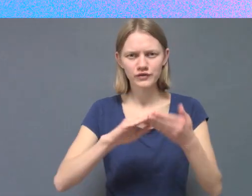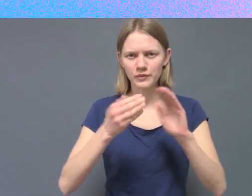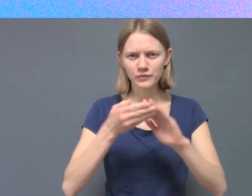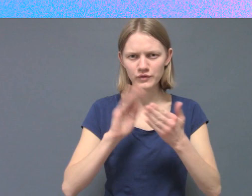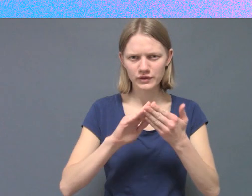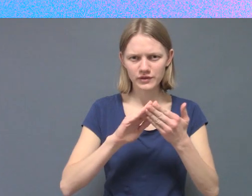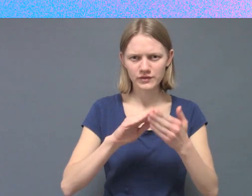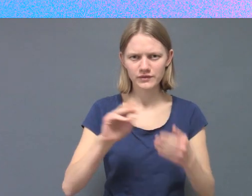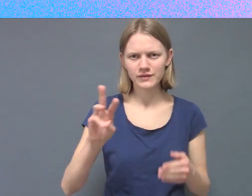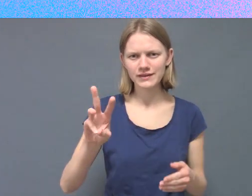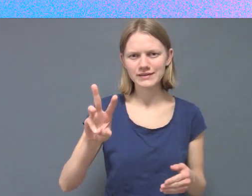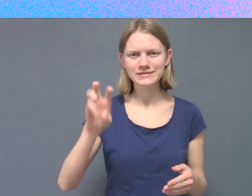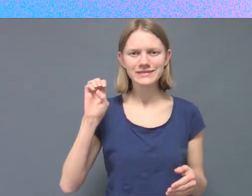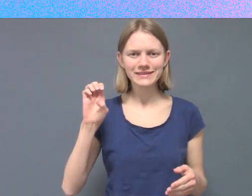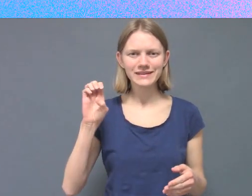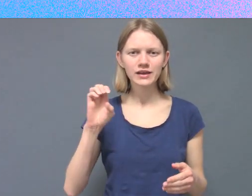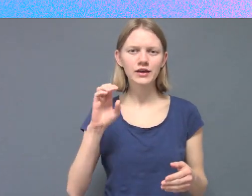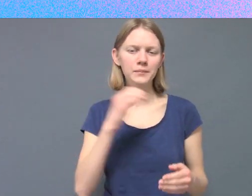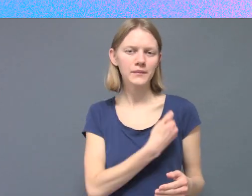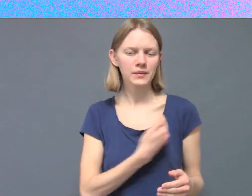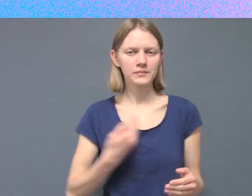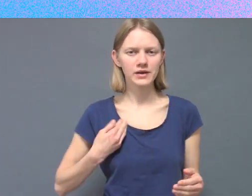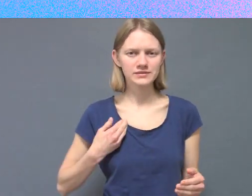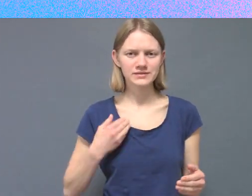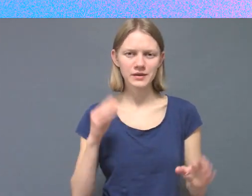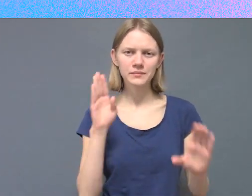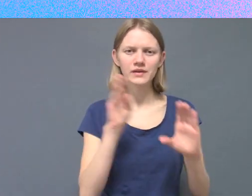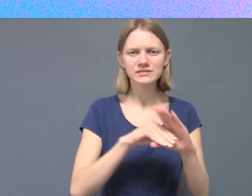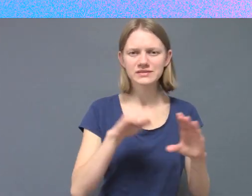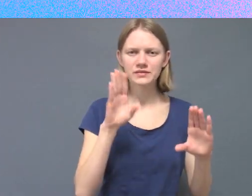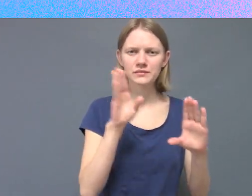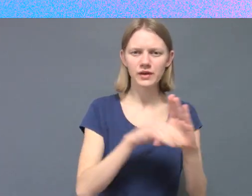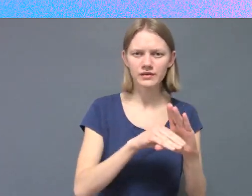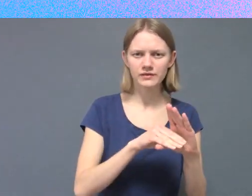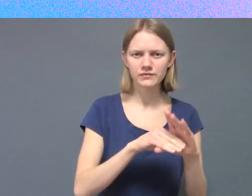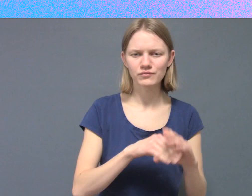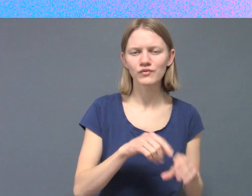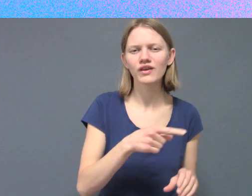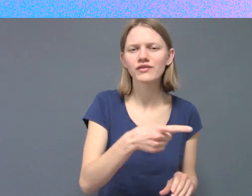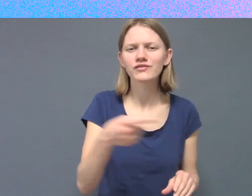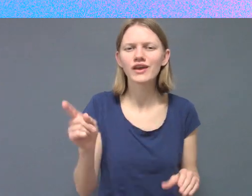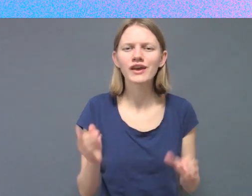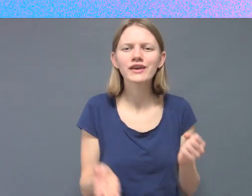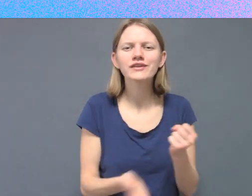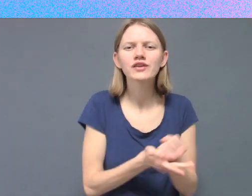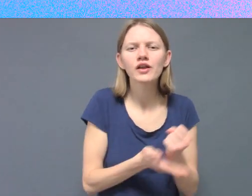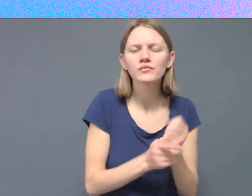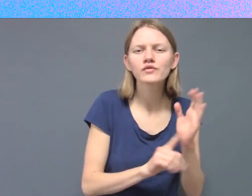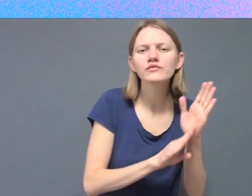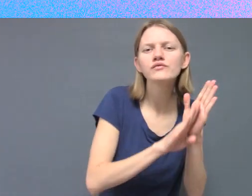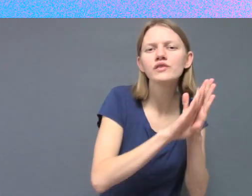implement and run, even if you have never seen the code before. Believe me. This is thanks to the Mina guidelines on the website and